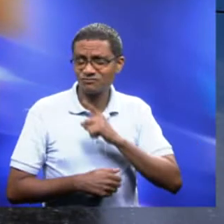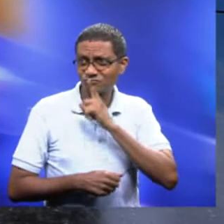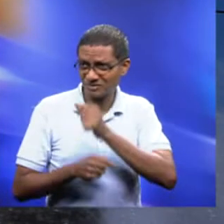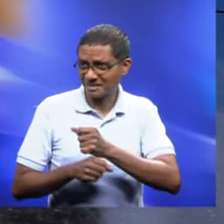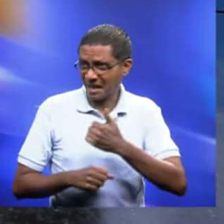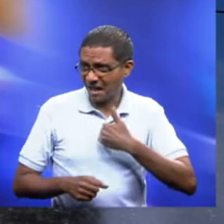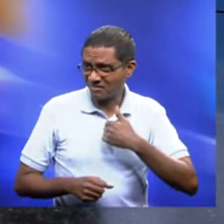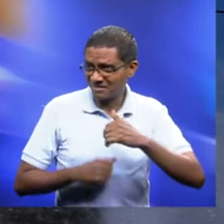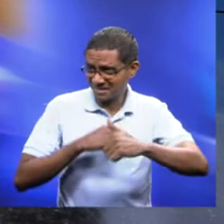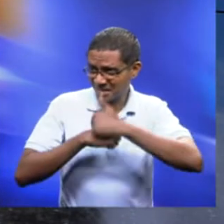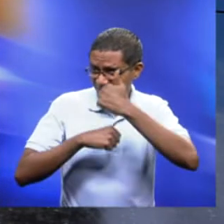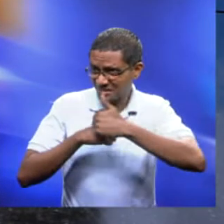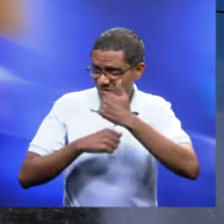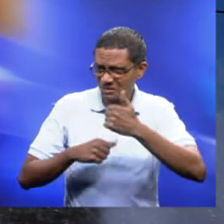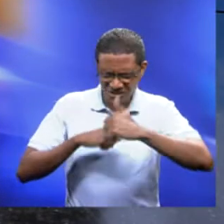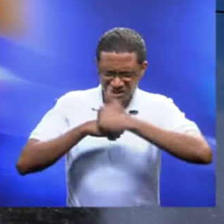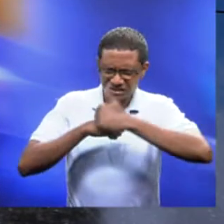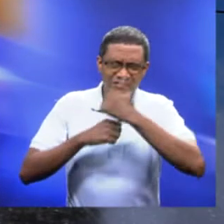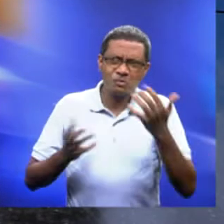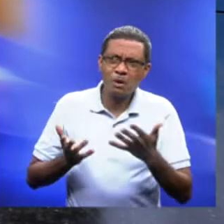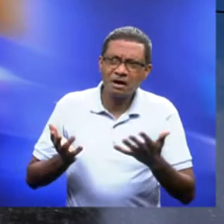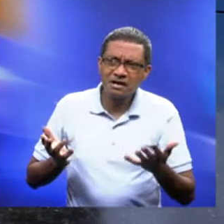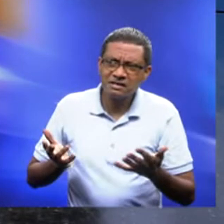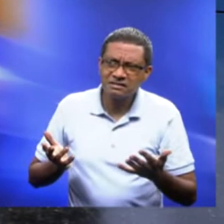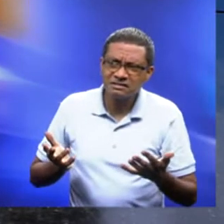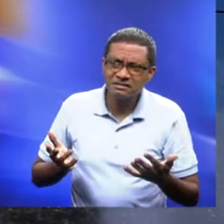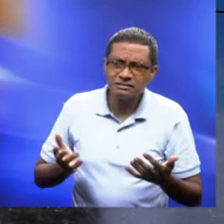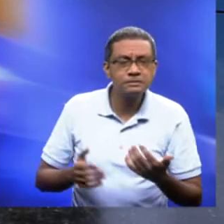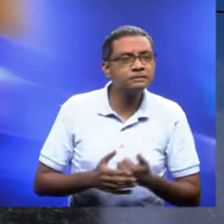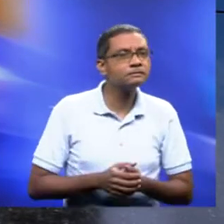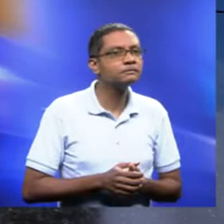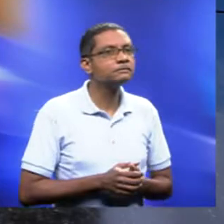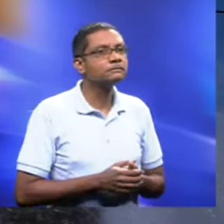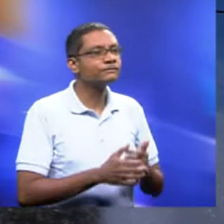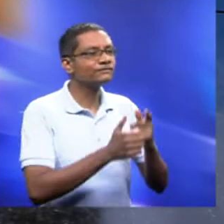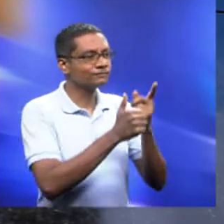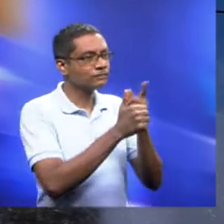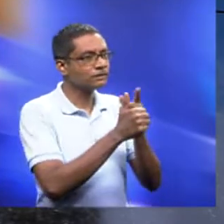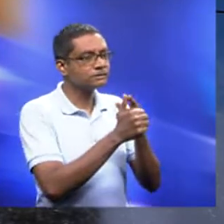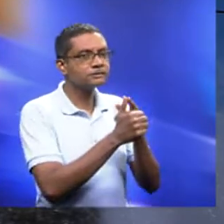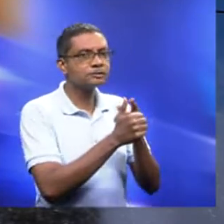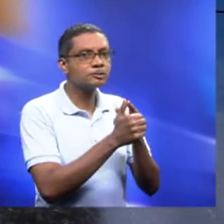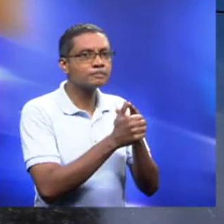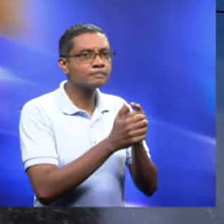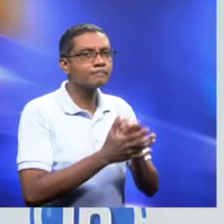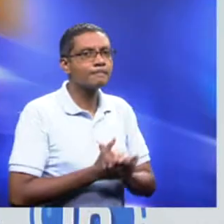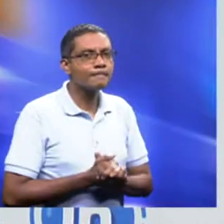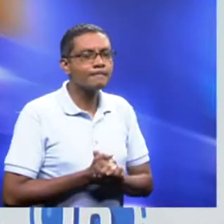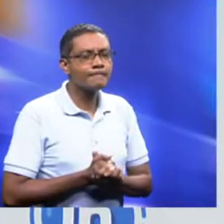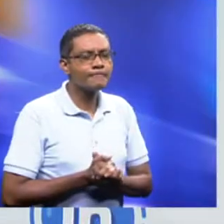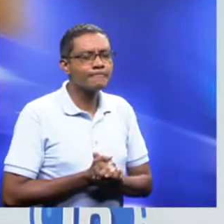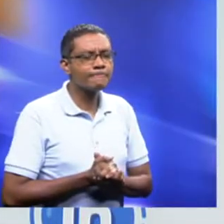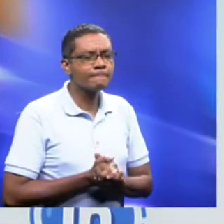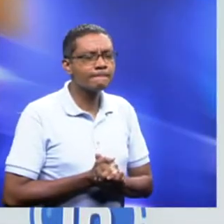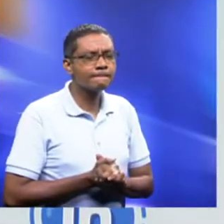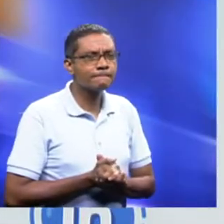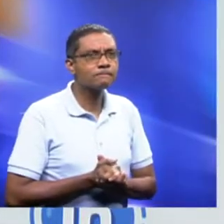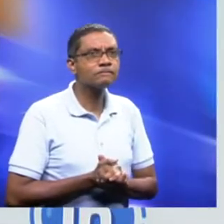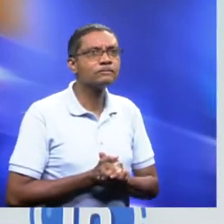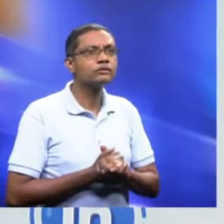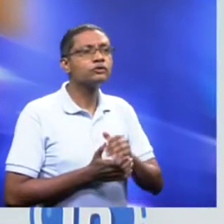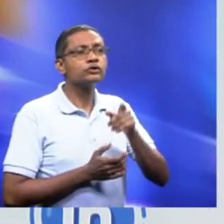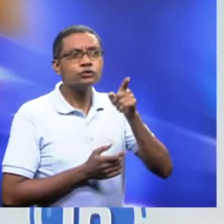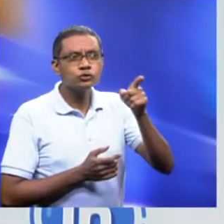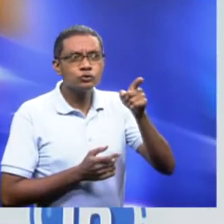of the dangers? Well, first you have to take it from the aspect of what are you accessing?